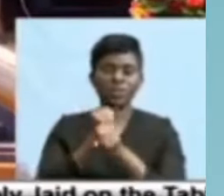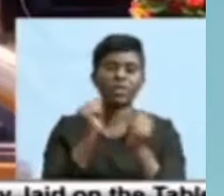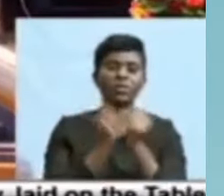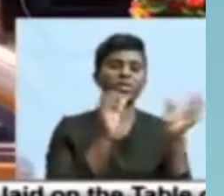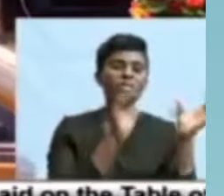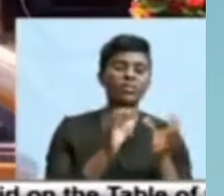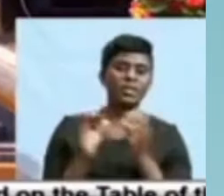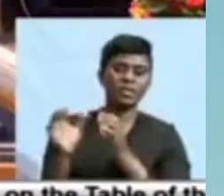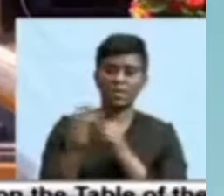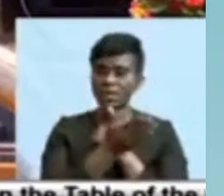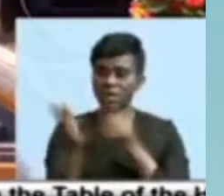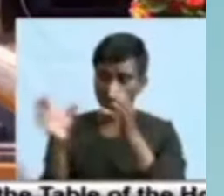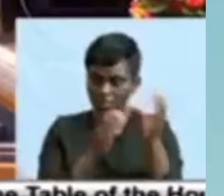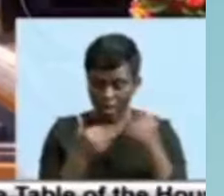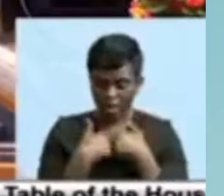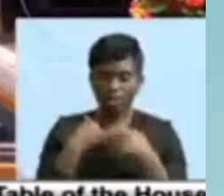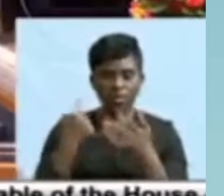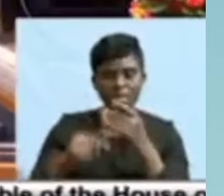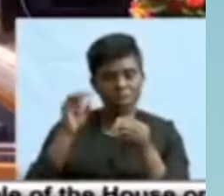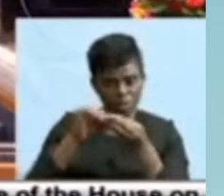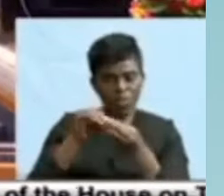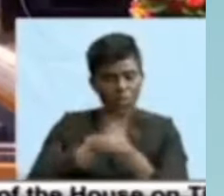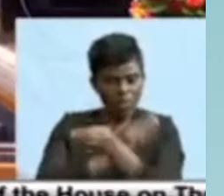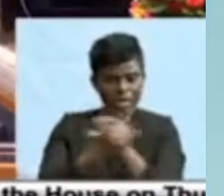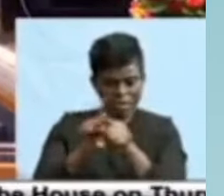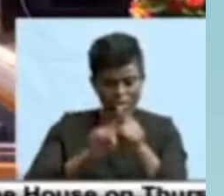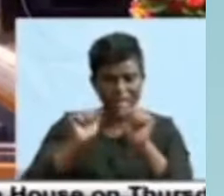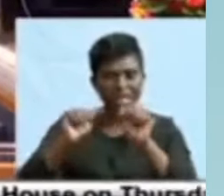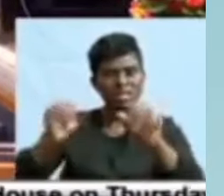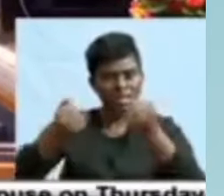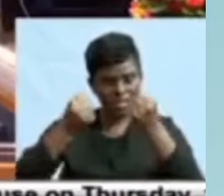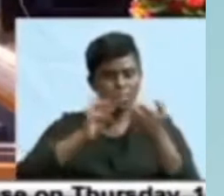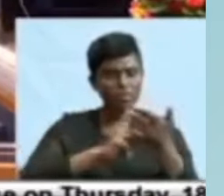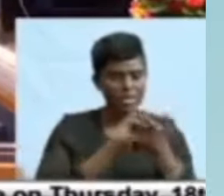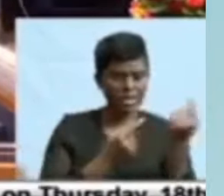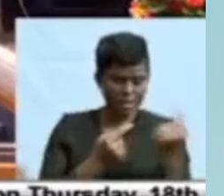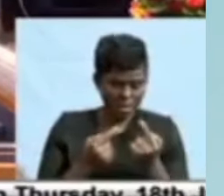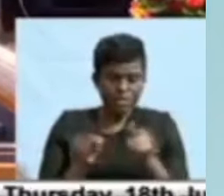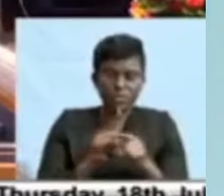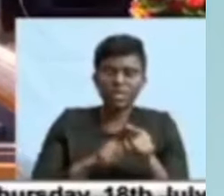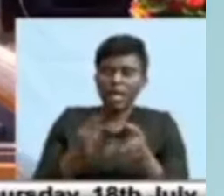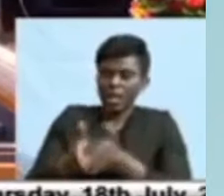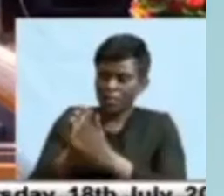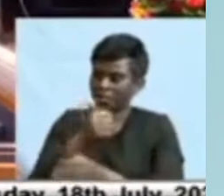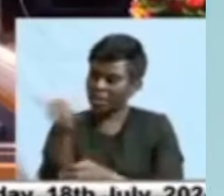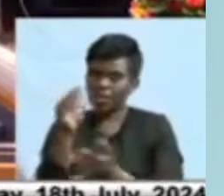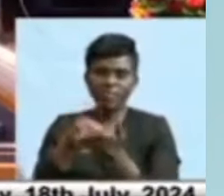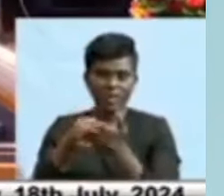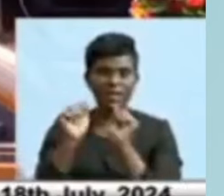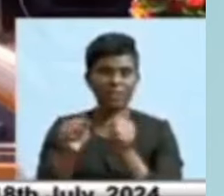committees. Those committees have got a lot of power to summon witnesses to come and inquire in any